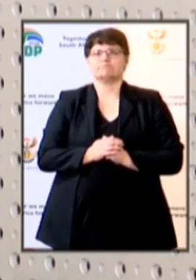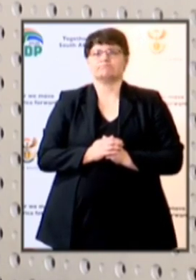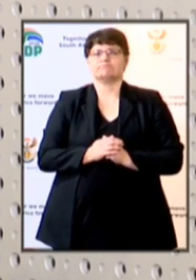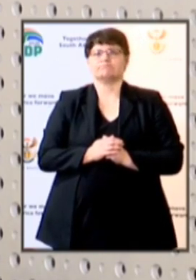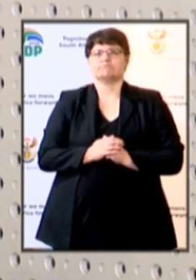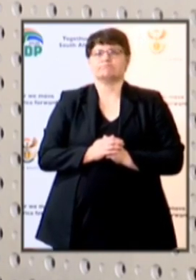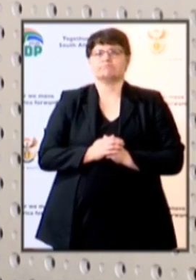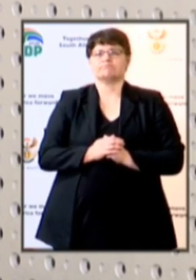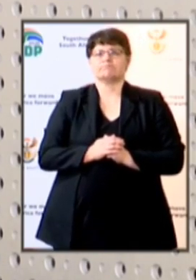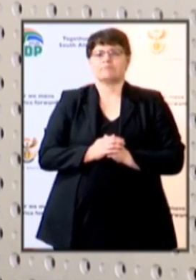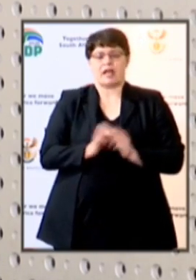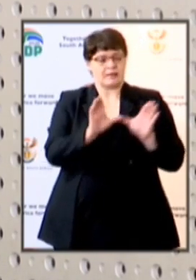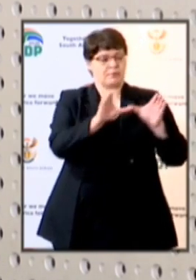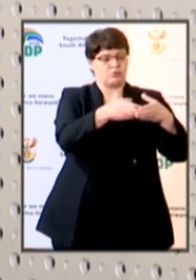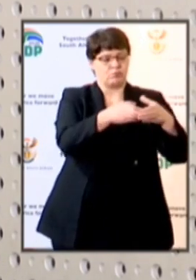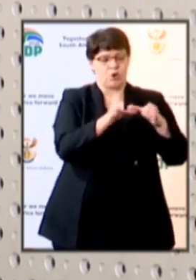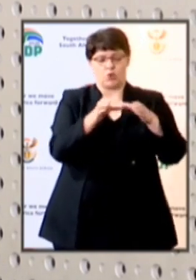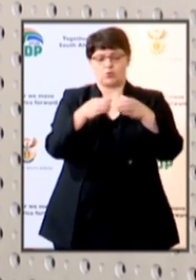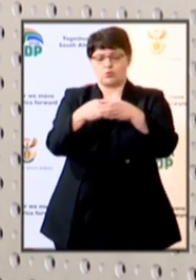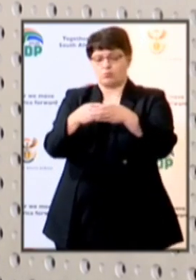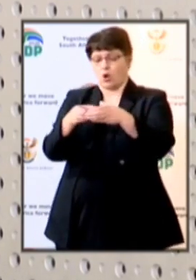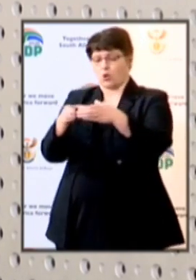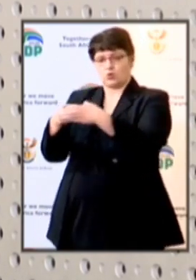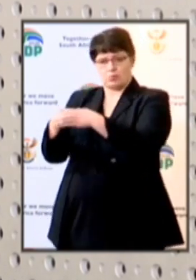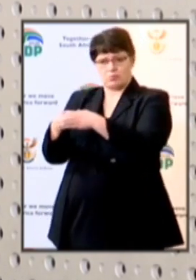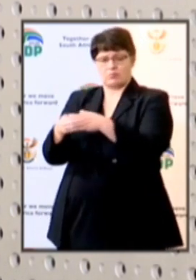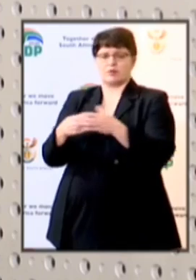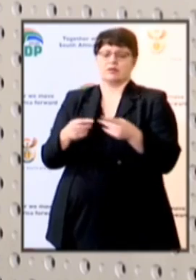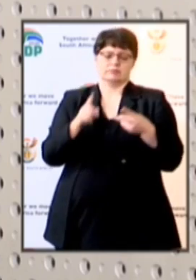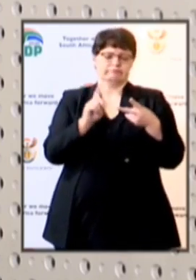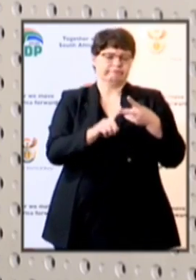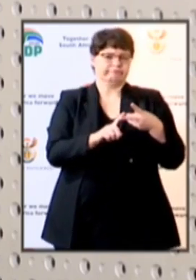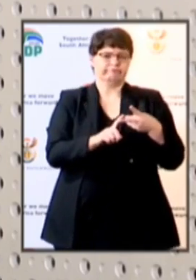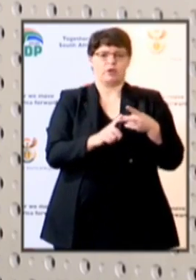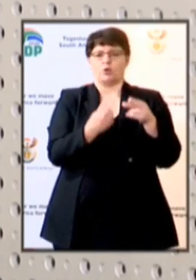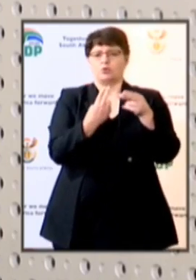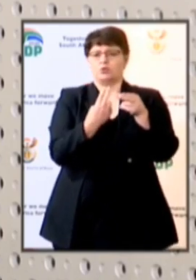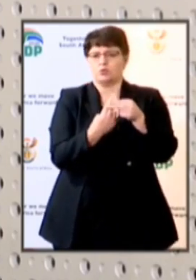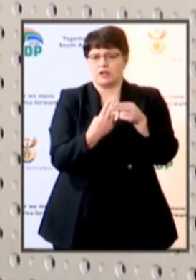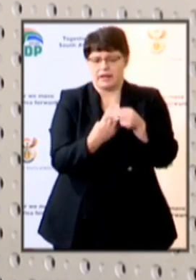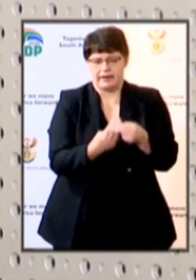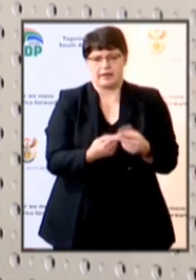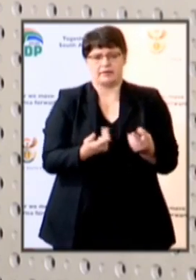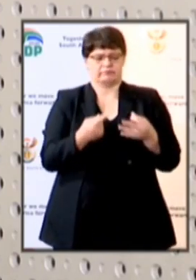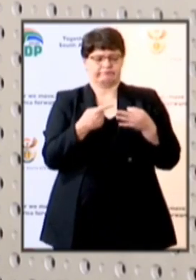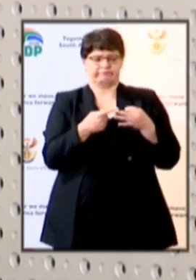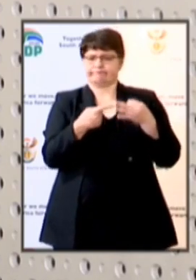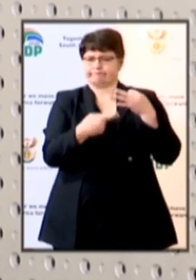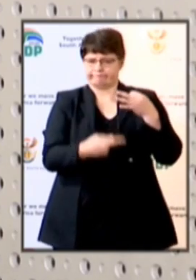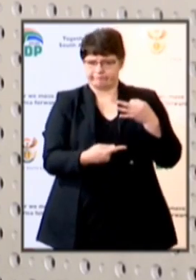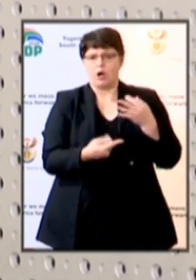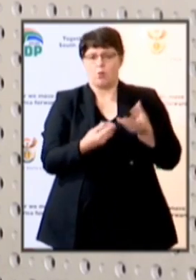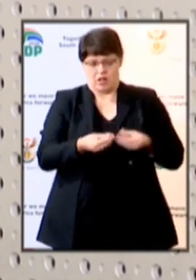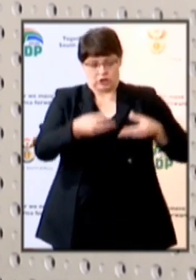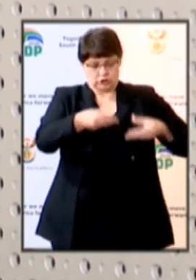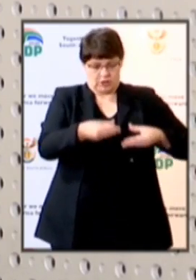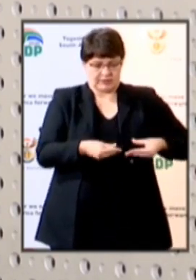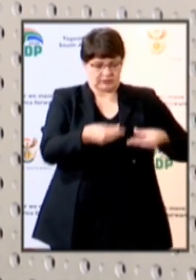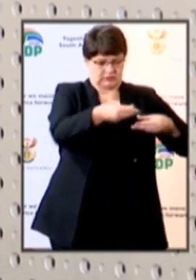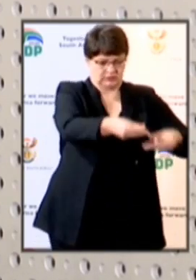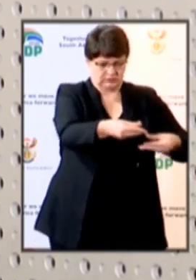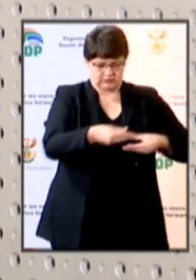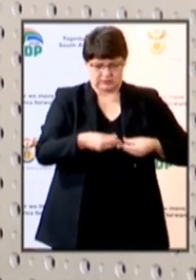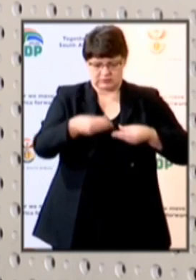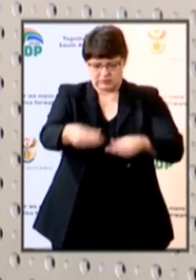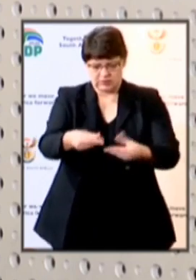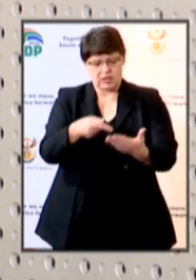giving the sectors, unions, and others the document so that they can